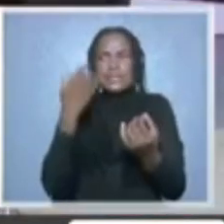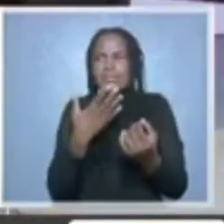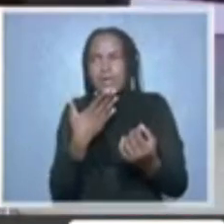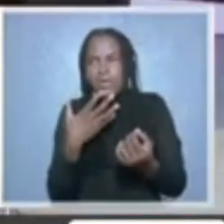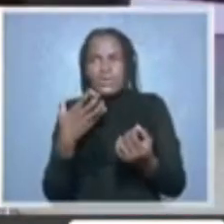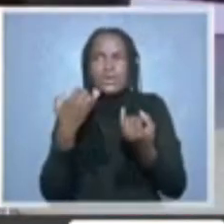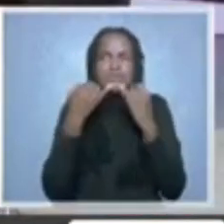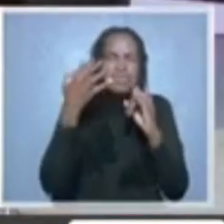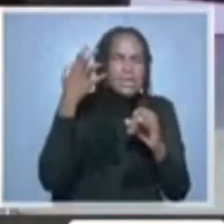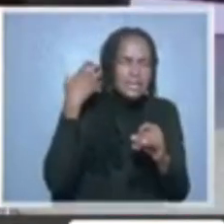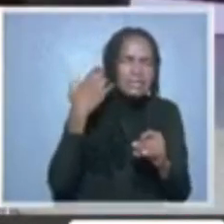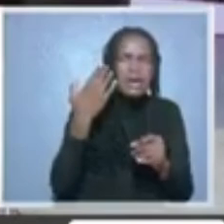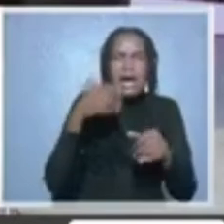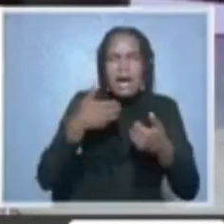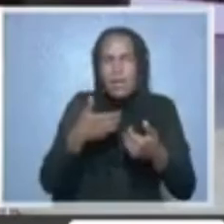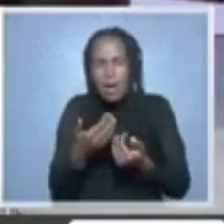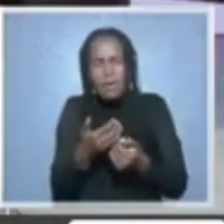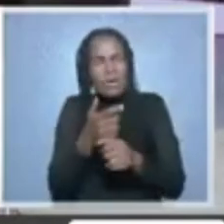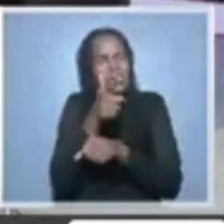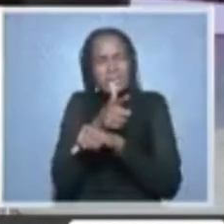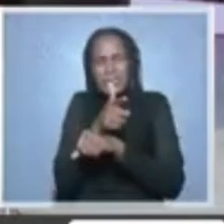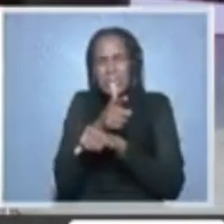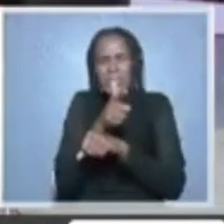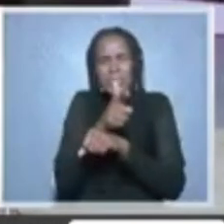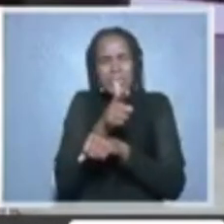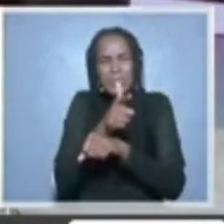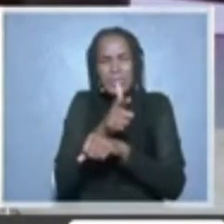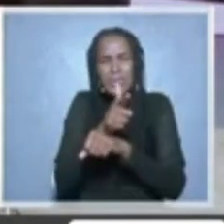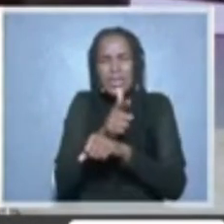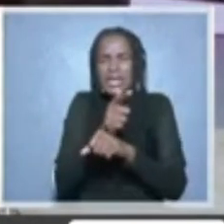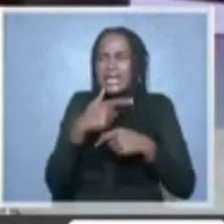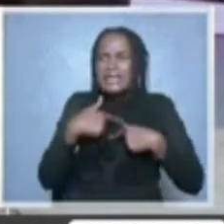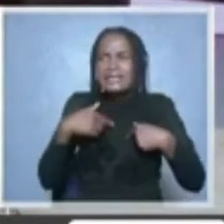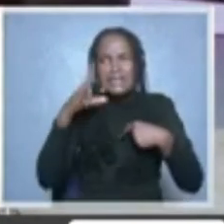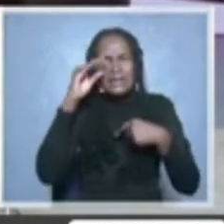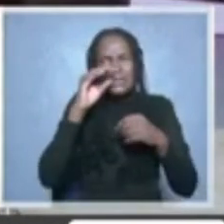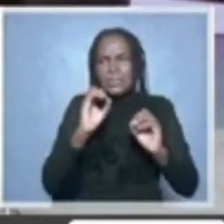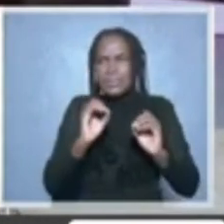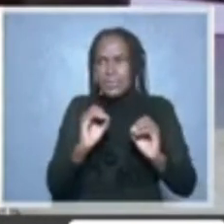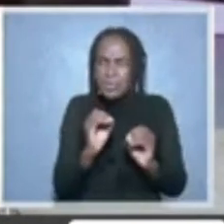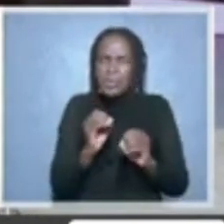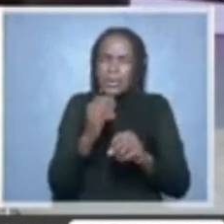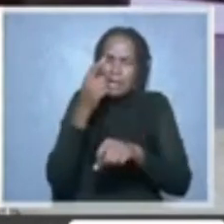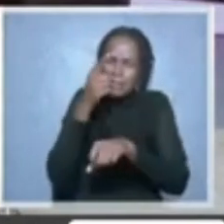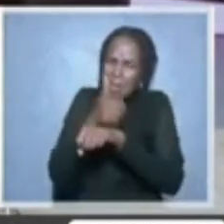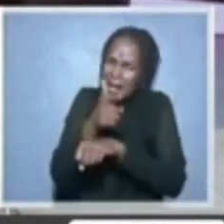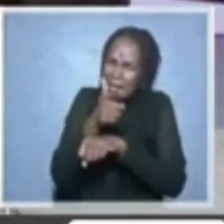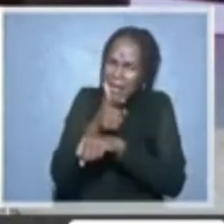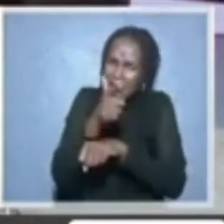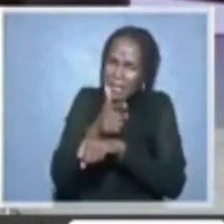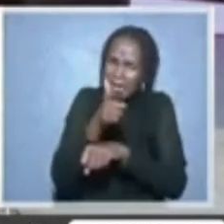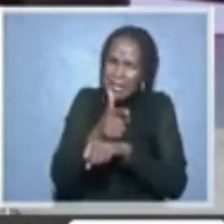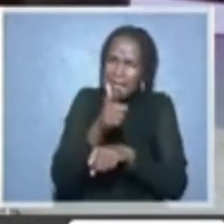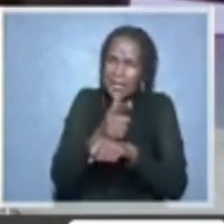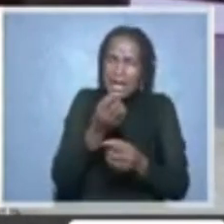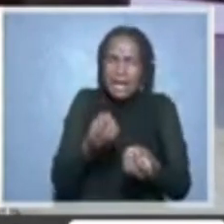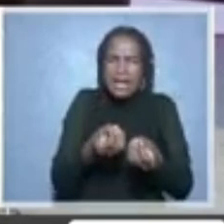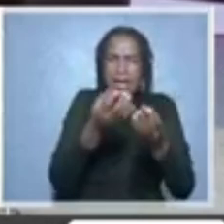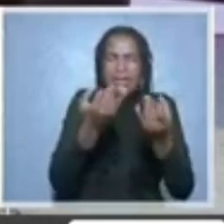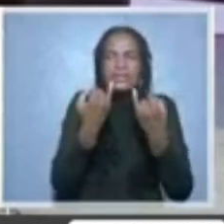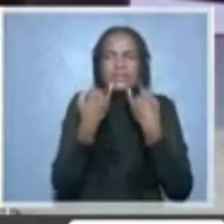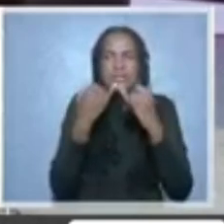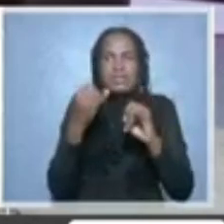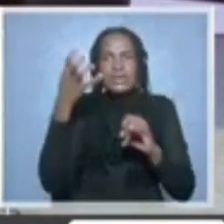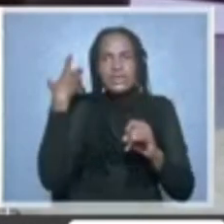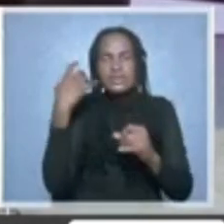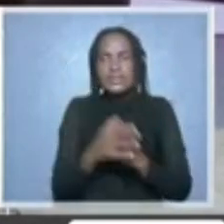concur that indeed, the role that the founding father played and the solid and peaceful foundation that he